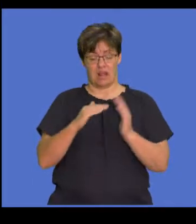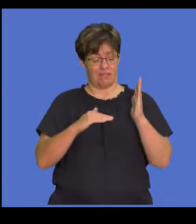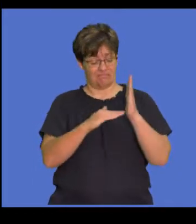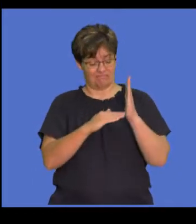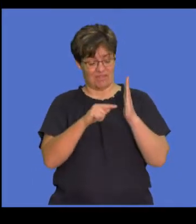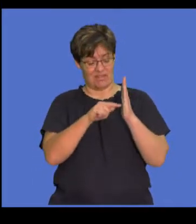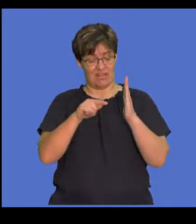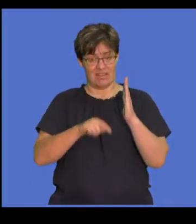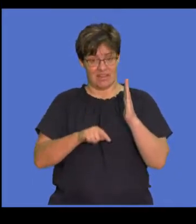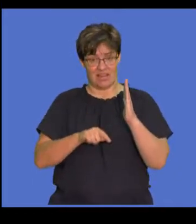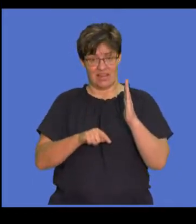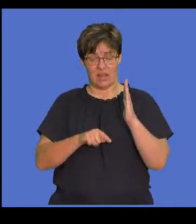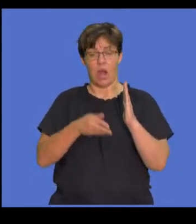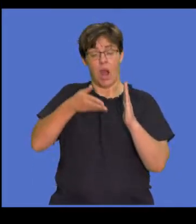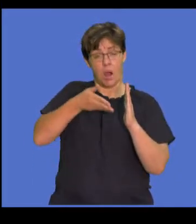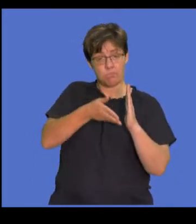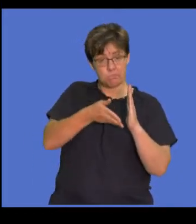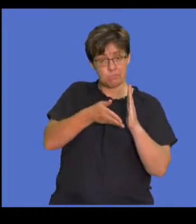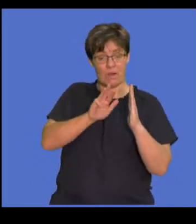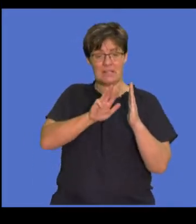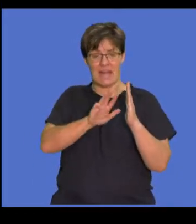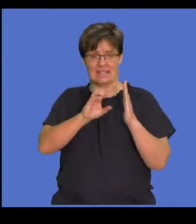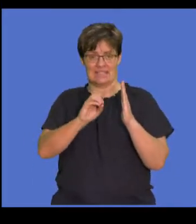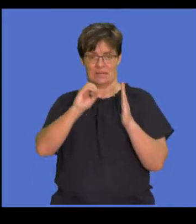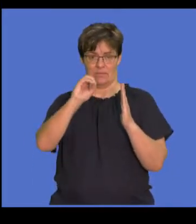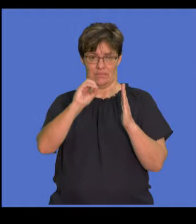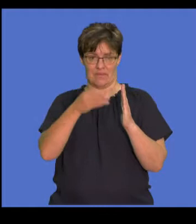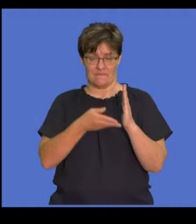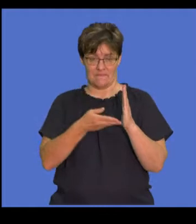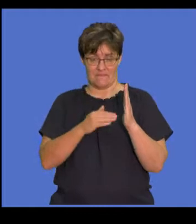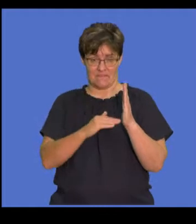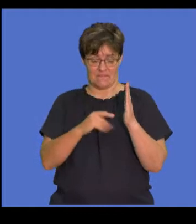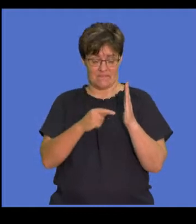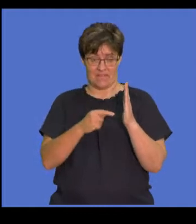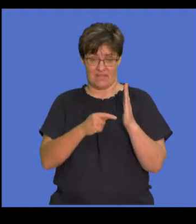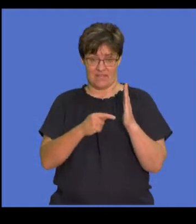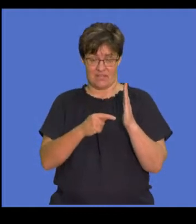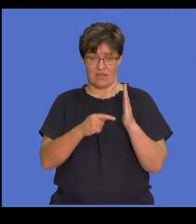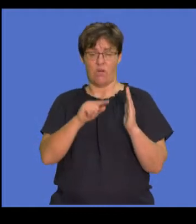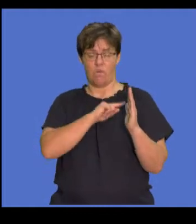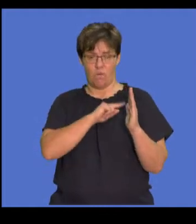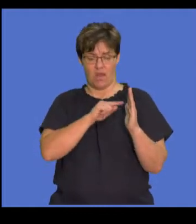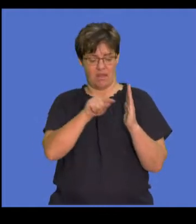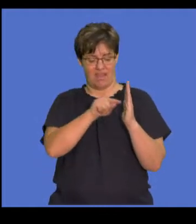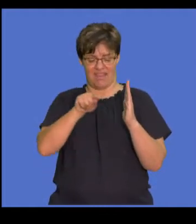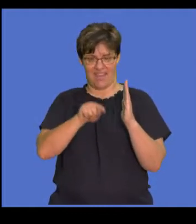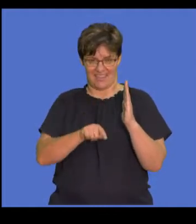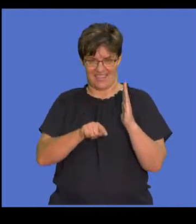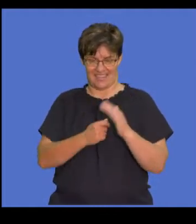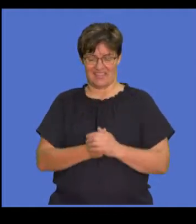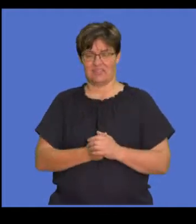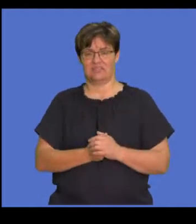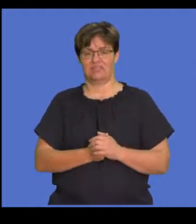remember, it is a triangle that contains a 90-degree angle because of that